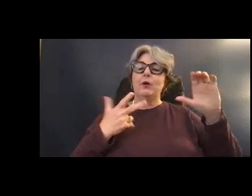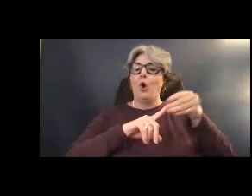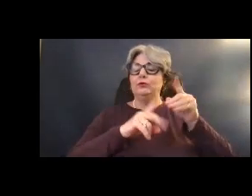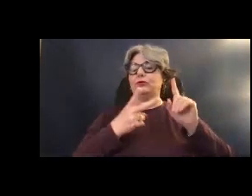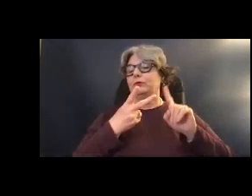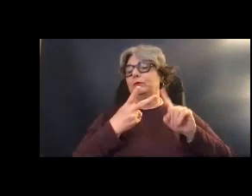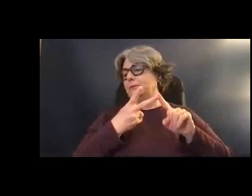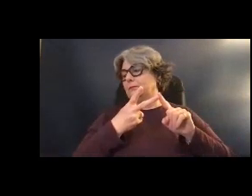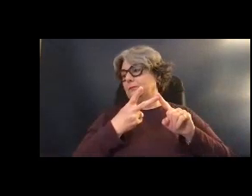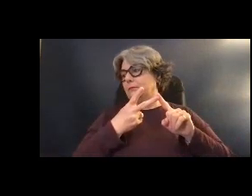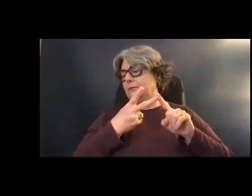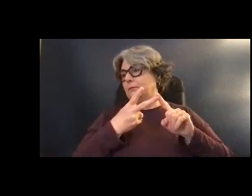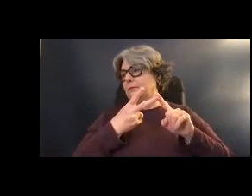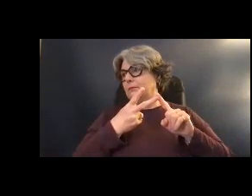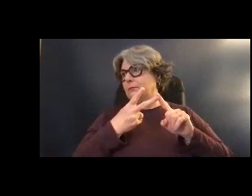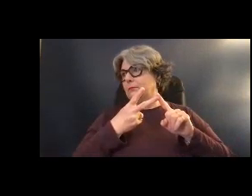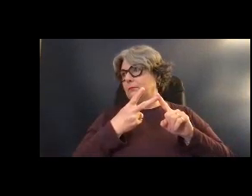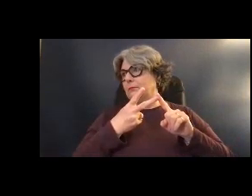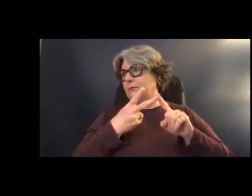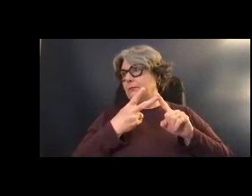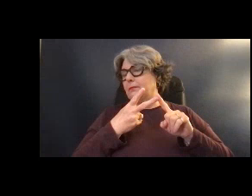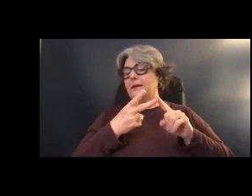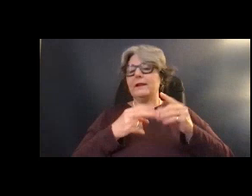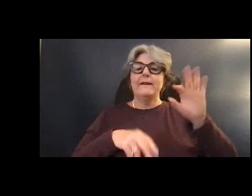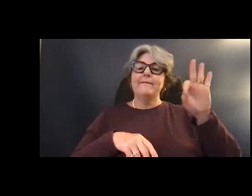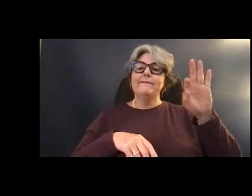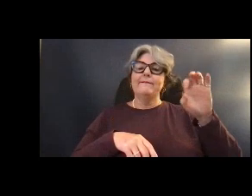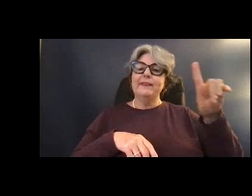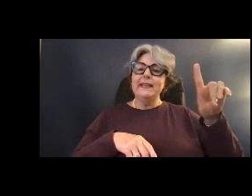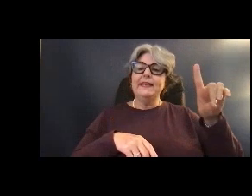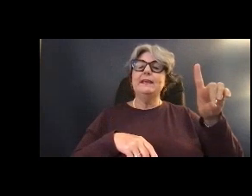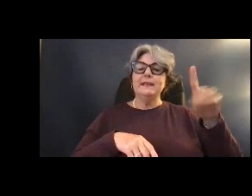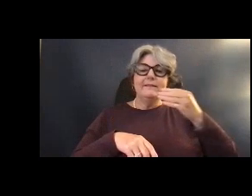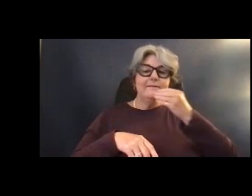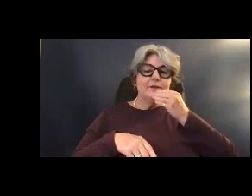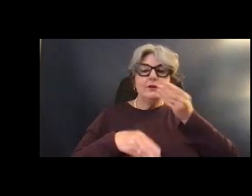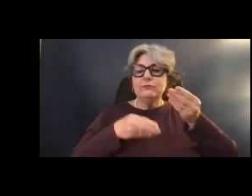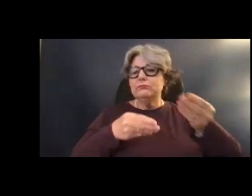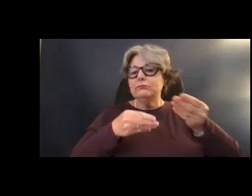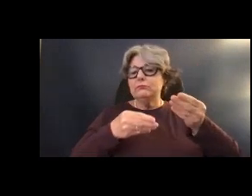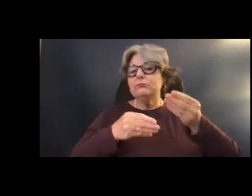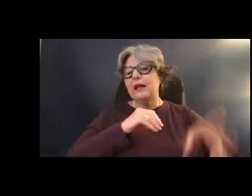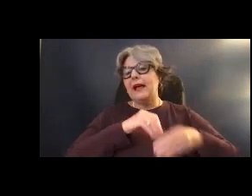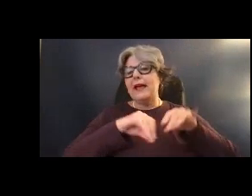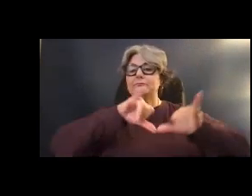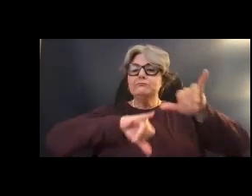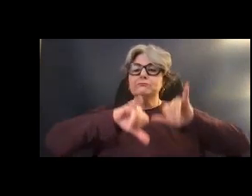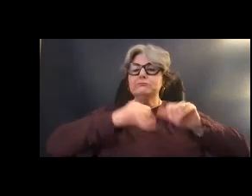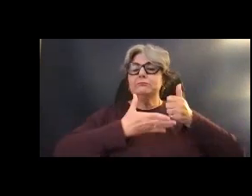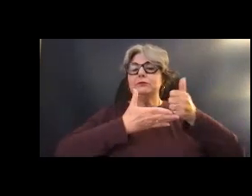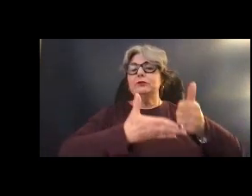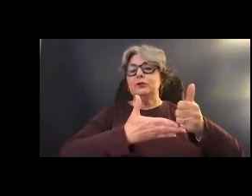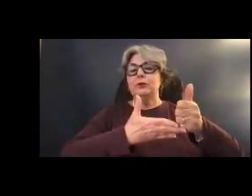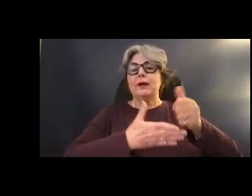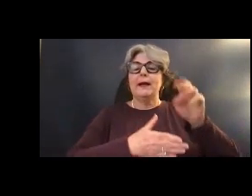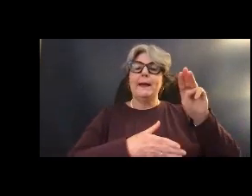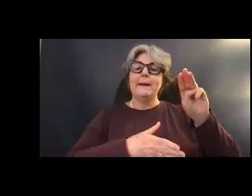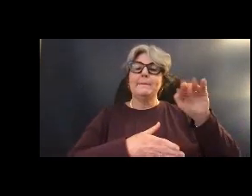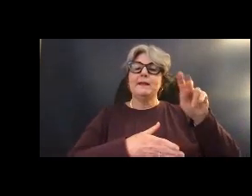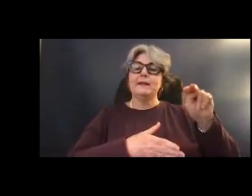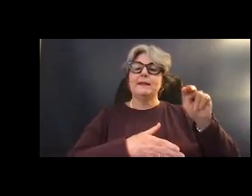of feed nutrients and feed additives to help with methane in